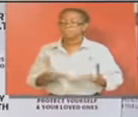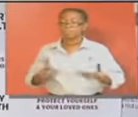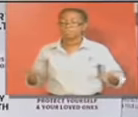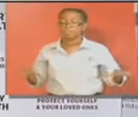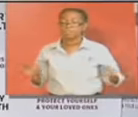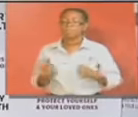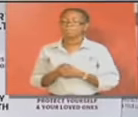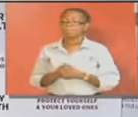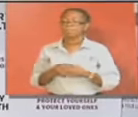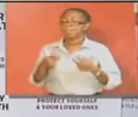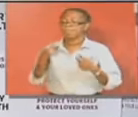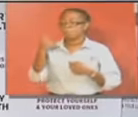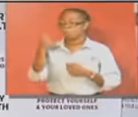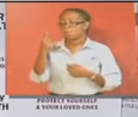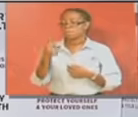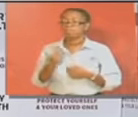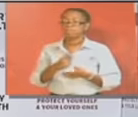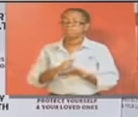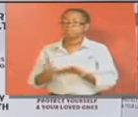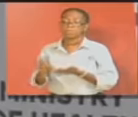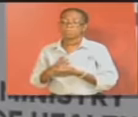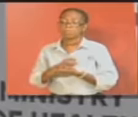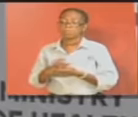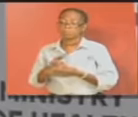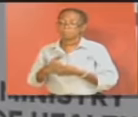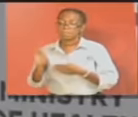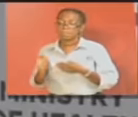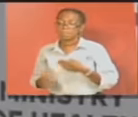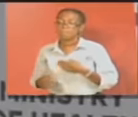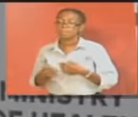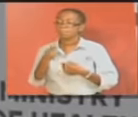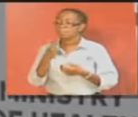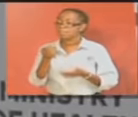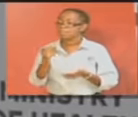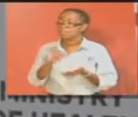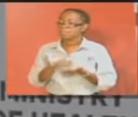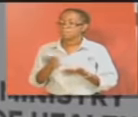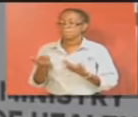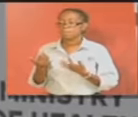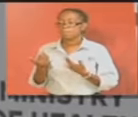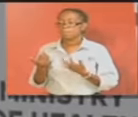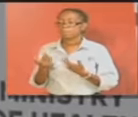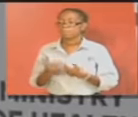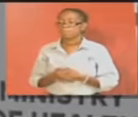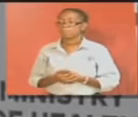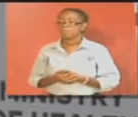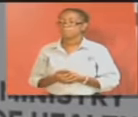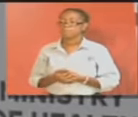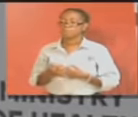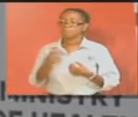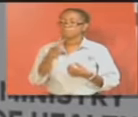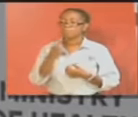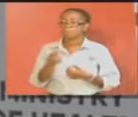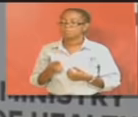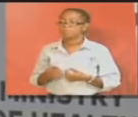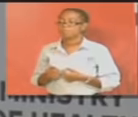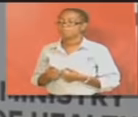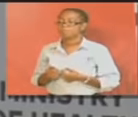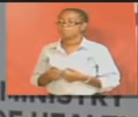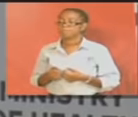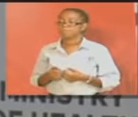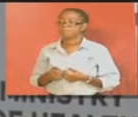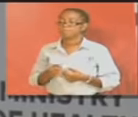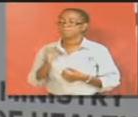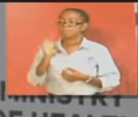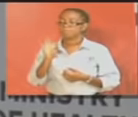Okay, thank you for the question. At this point in time, the majority of the cases that we have identified in that 48-hour period did not come